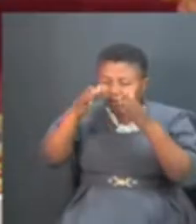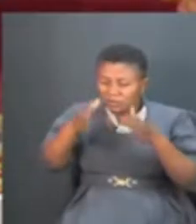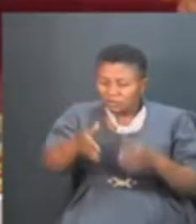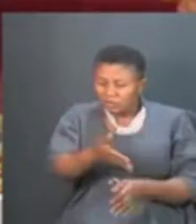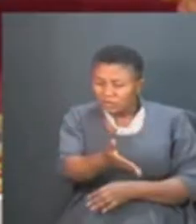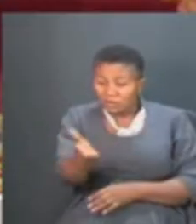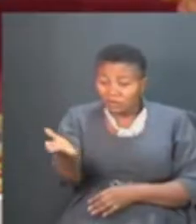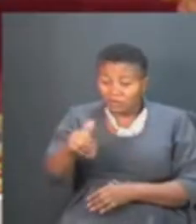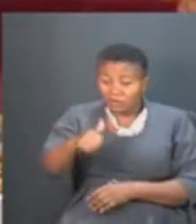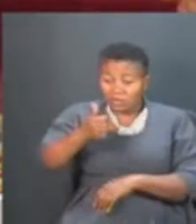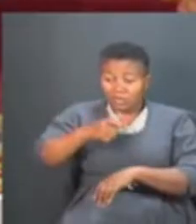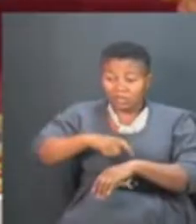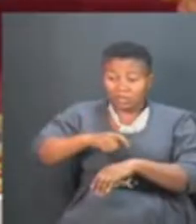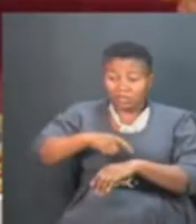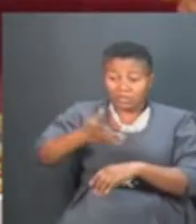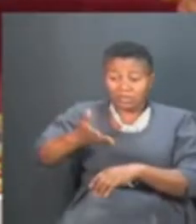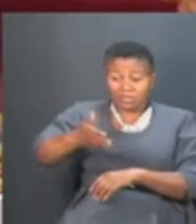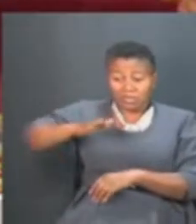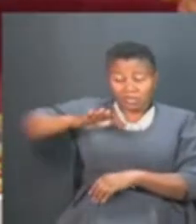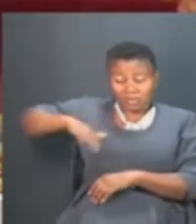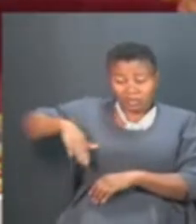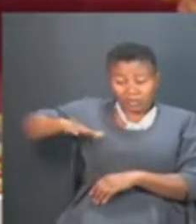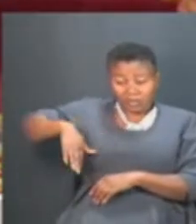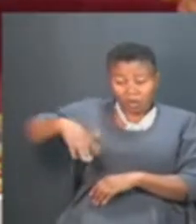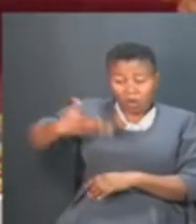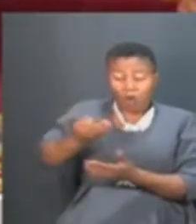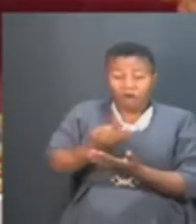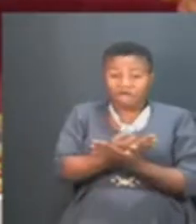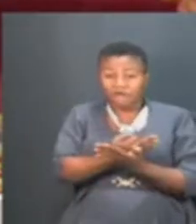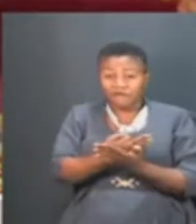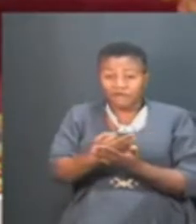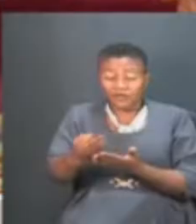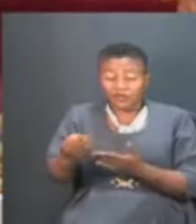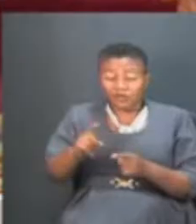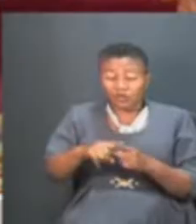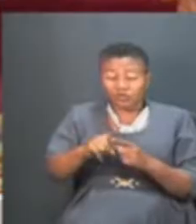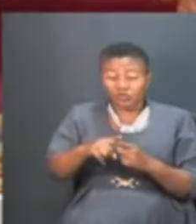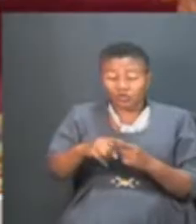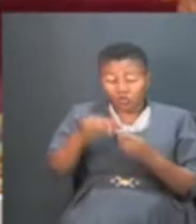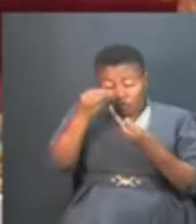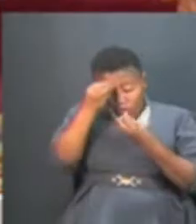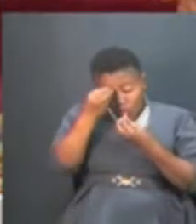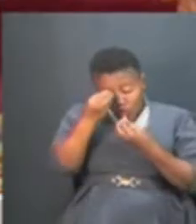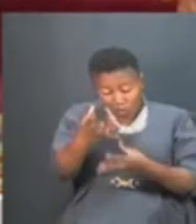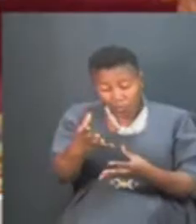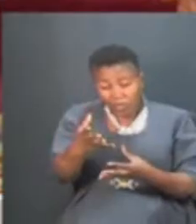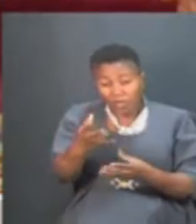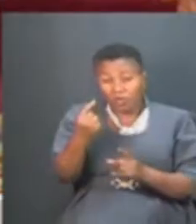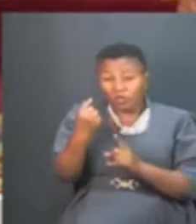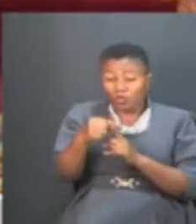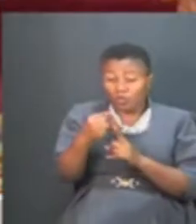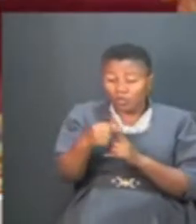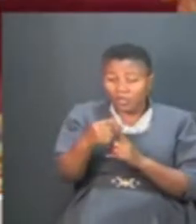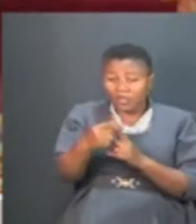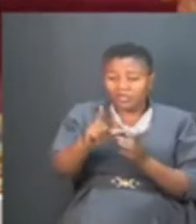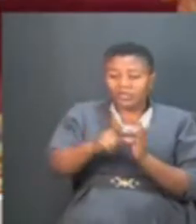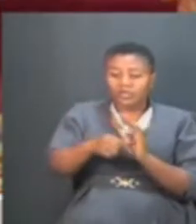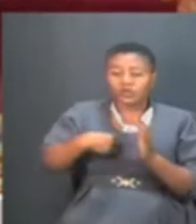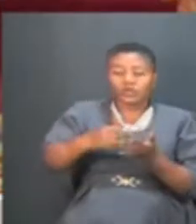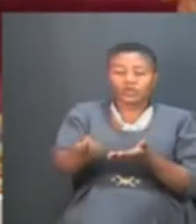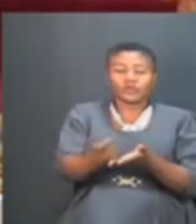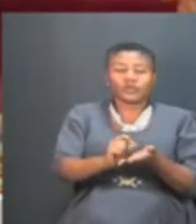we draw their attention. If they fail to hit to verbal warnings, we write to them officially. But, Mr.